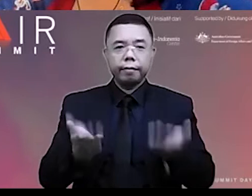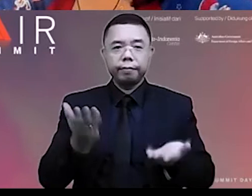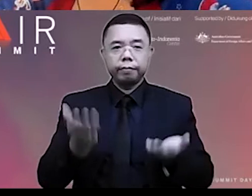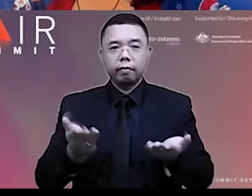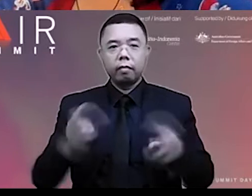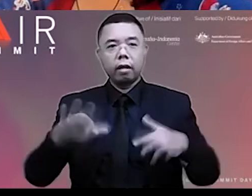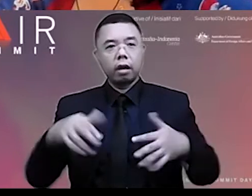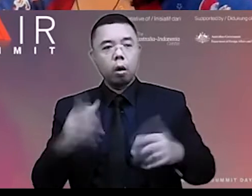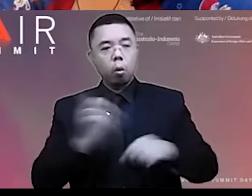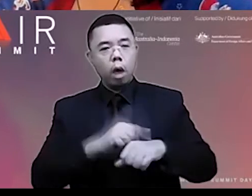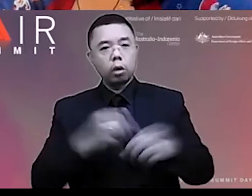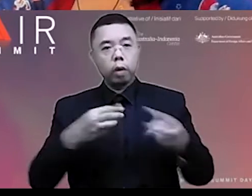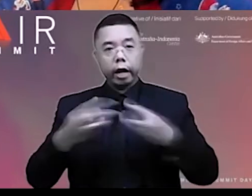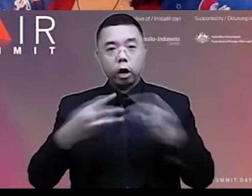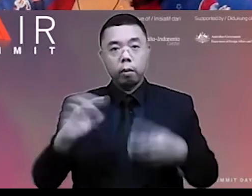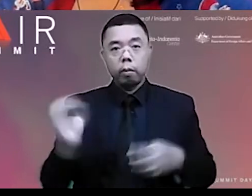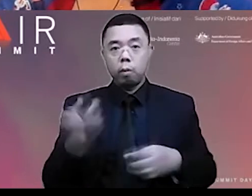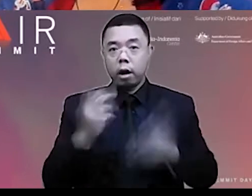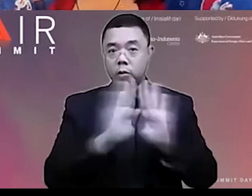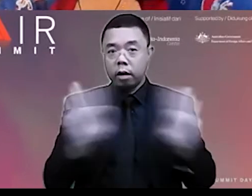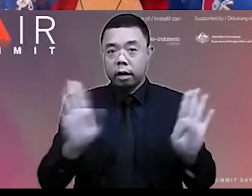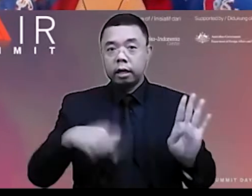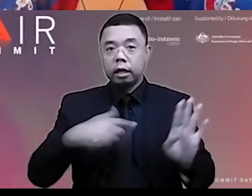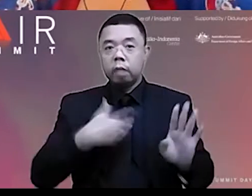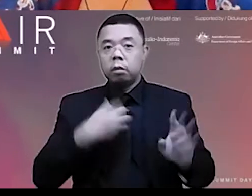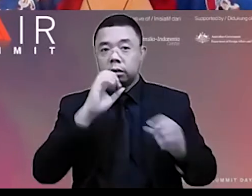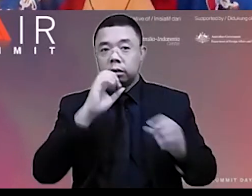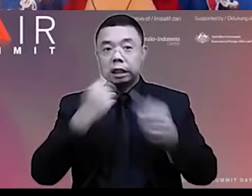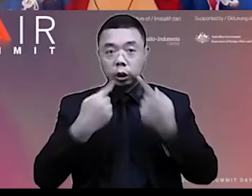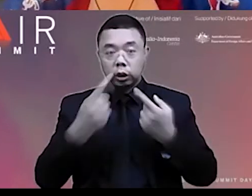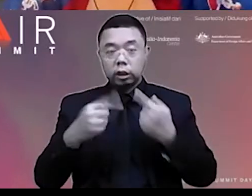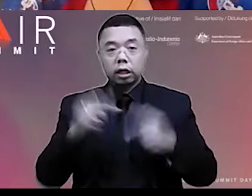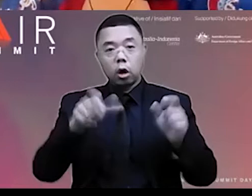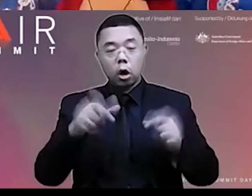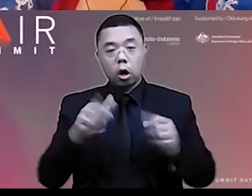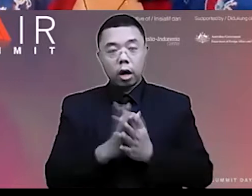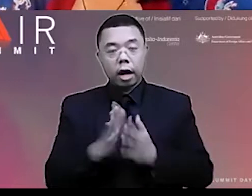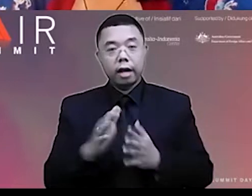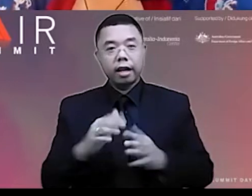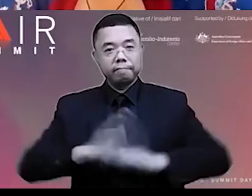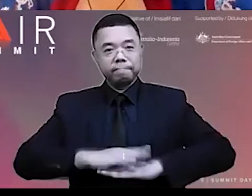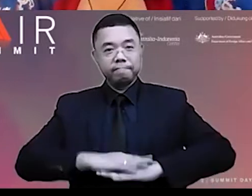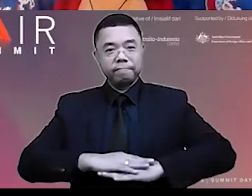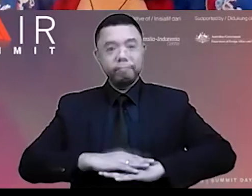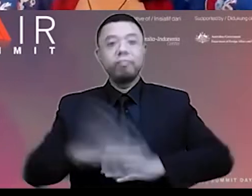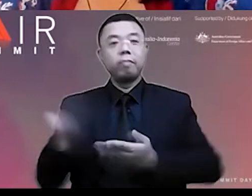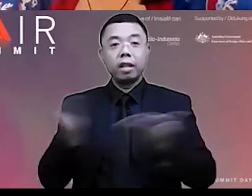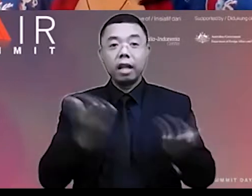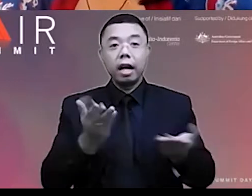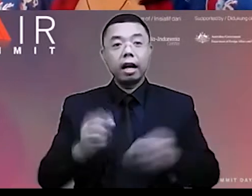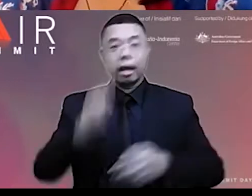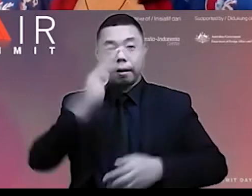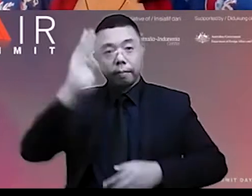with our panelists about that. Now, you can put some questions to them, just put it into the Q&A box on your